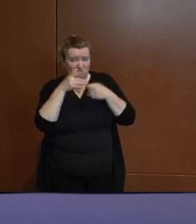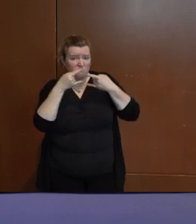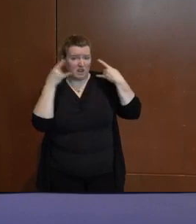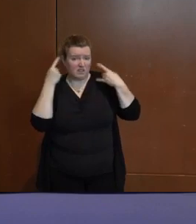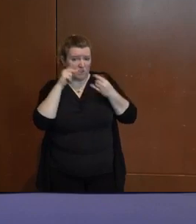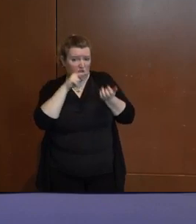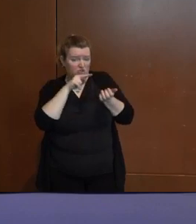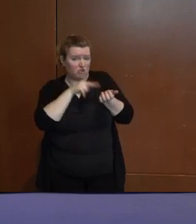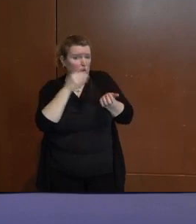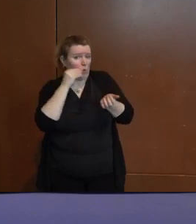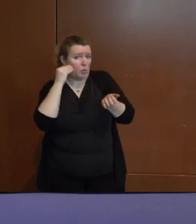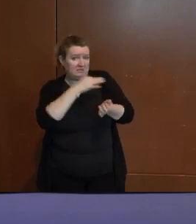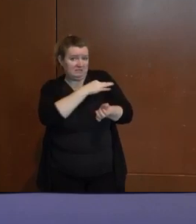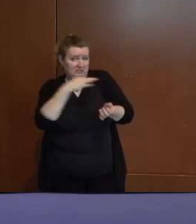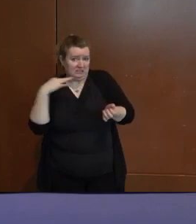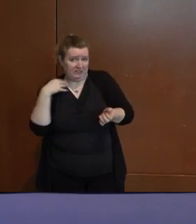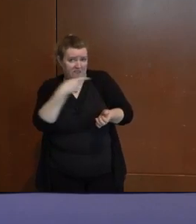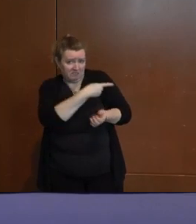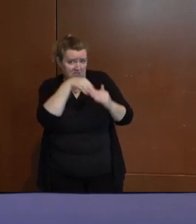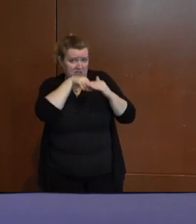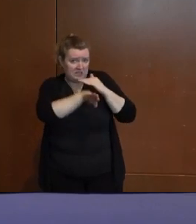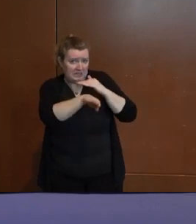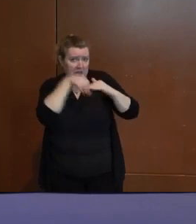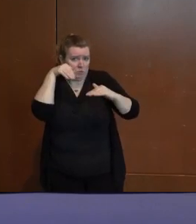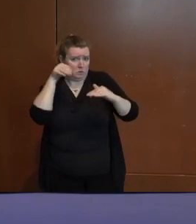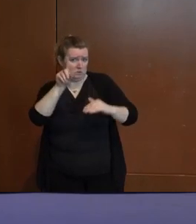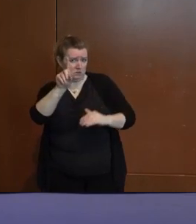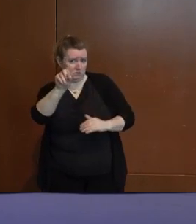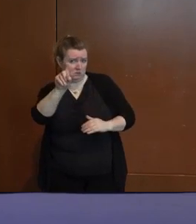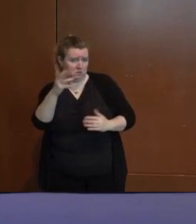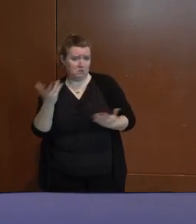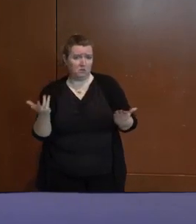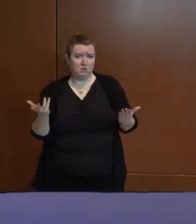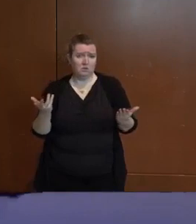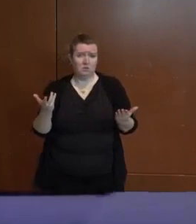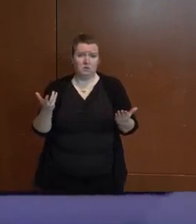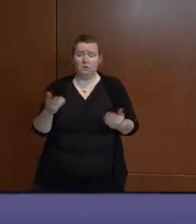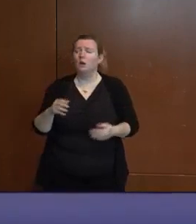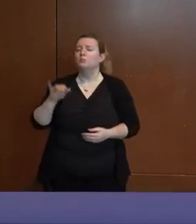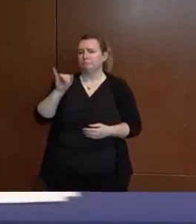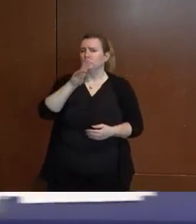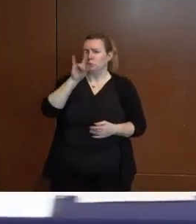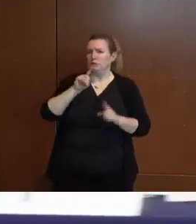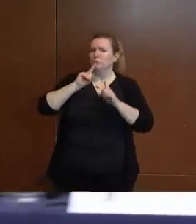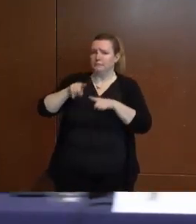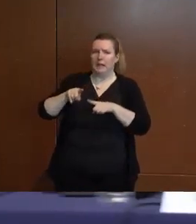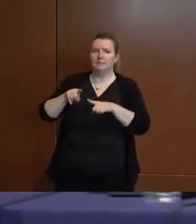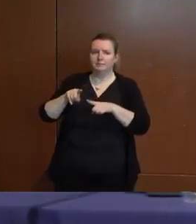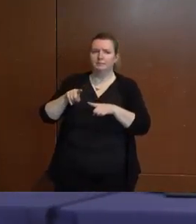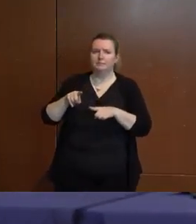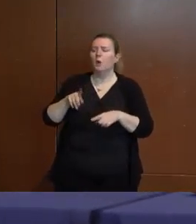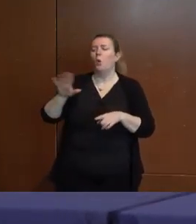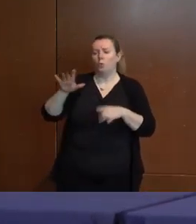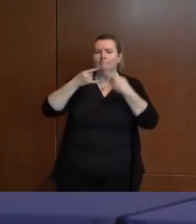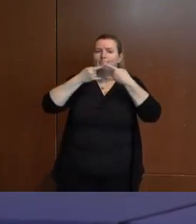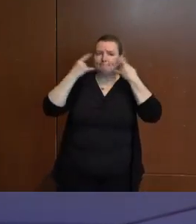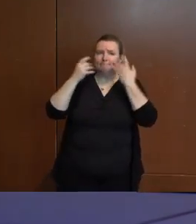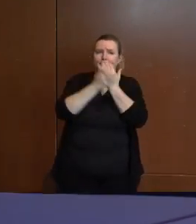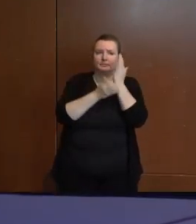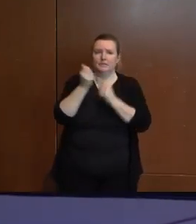Judy, do you mind addressing both the recovered numbers as well as the PPE? Well, the PPE, of course, is an issue. They